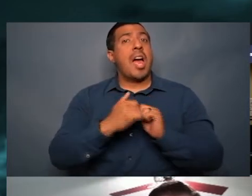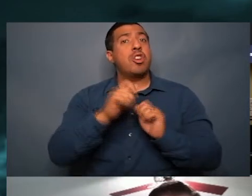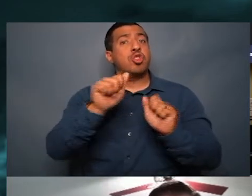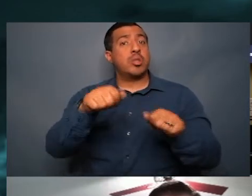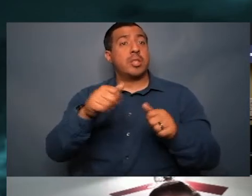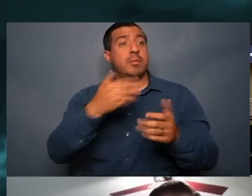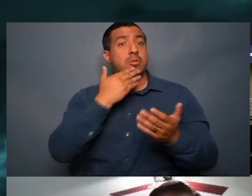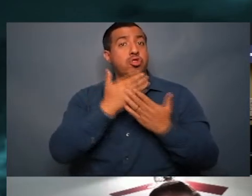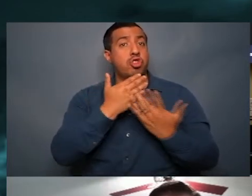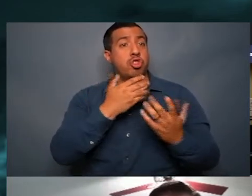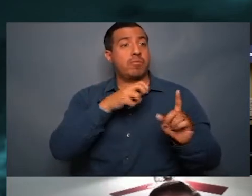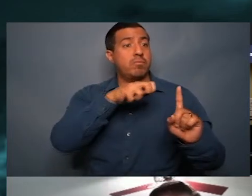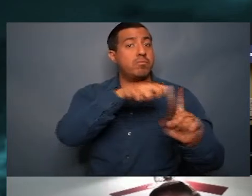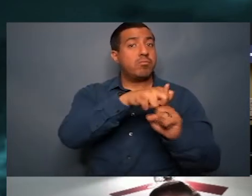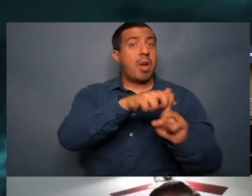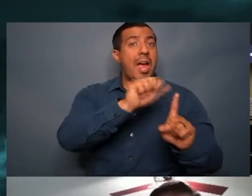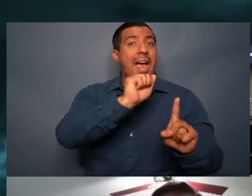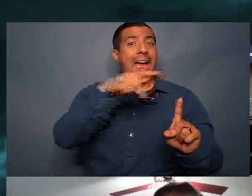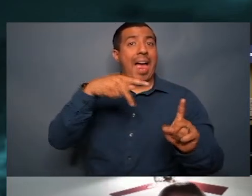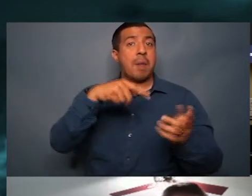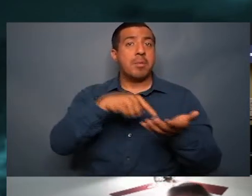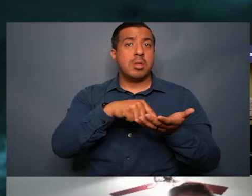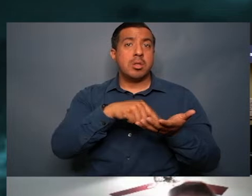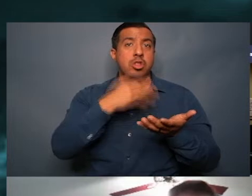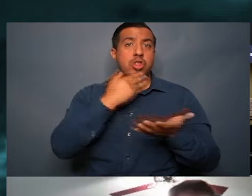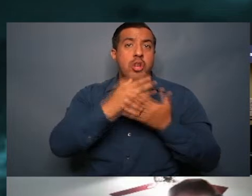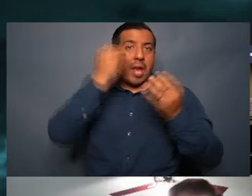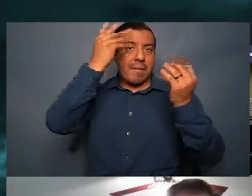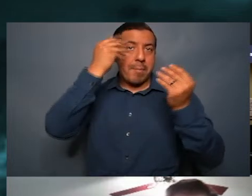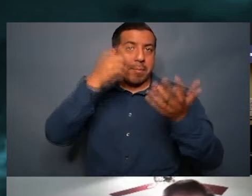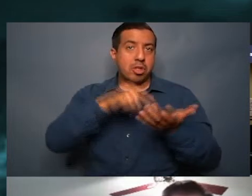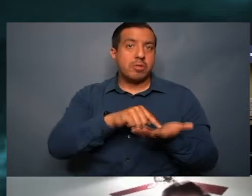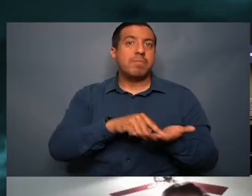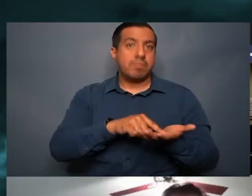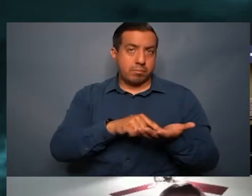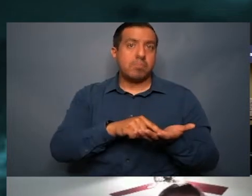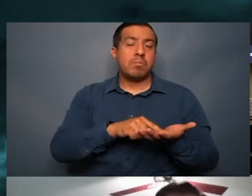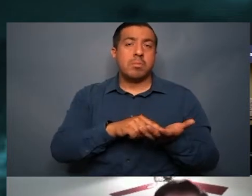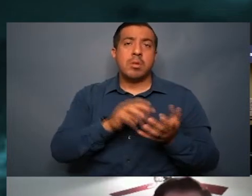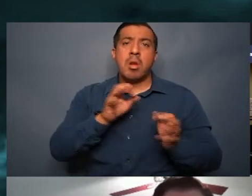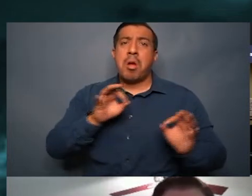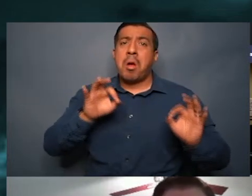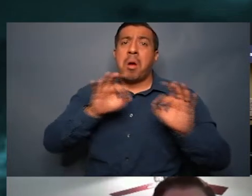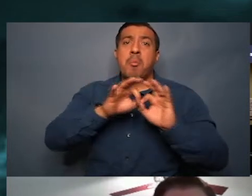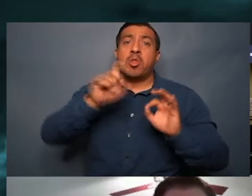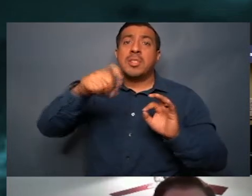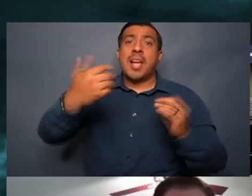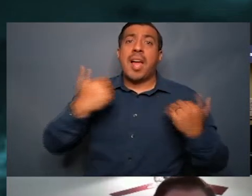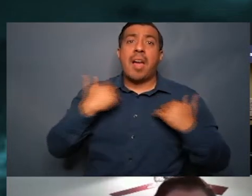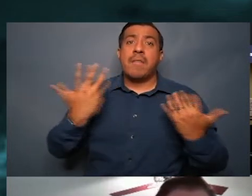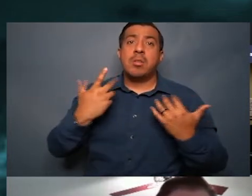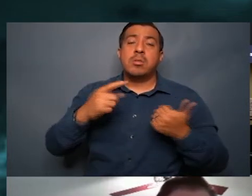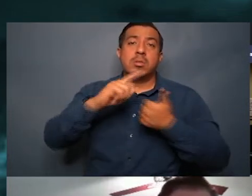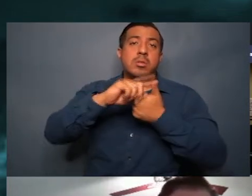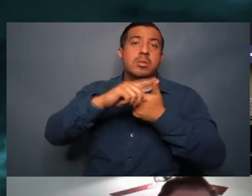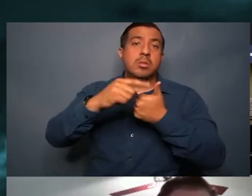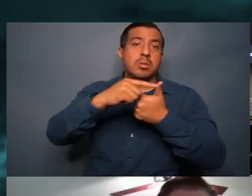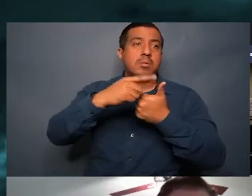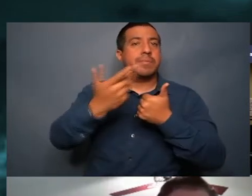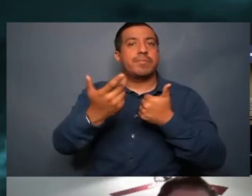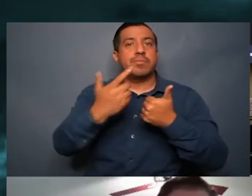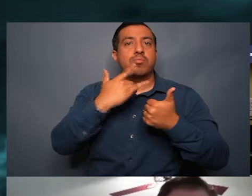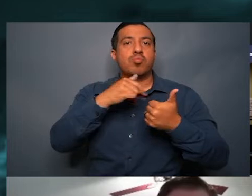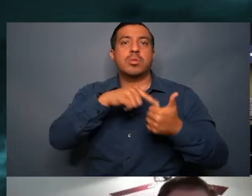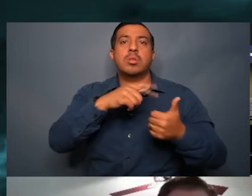phone charged, to have an app that you get that information. And the important things that I think that you need to have is, one, it